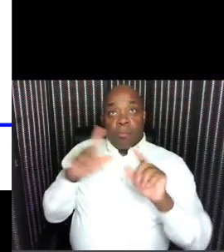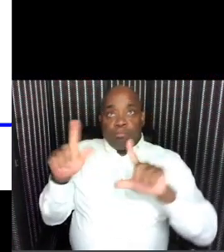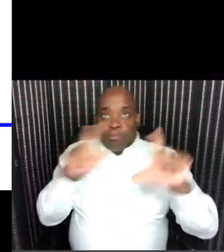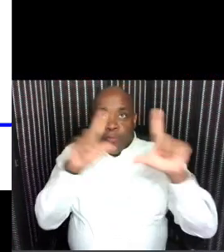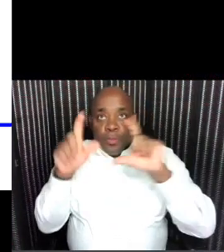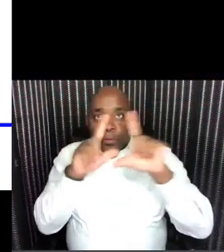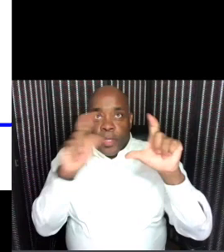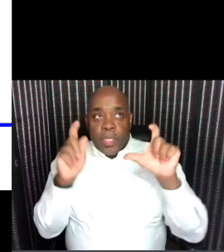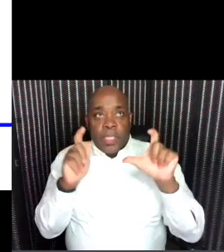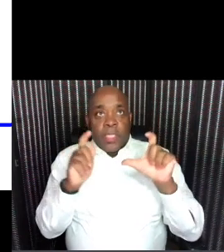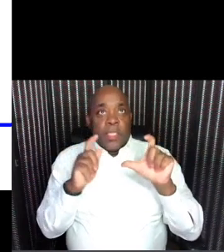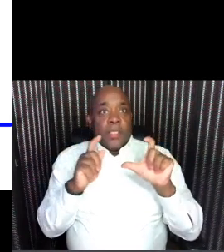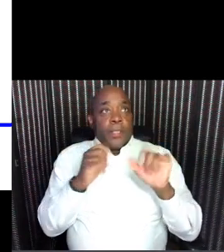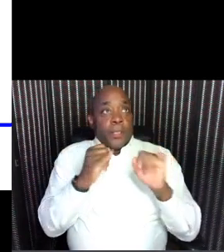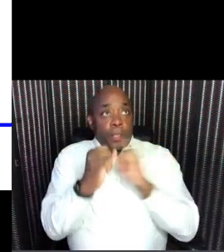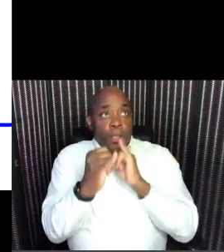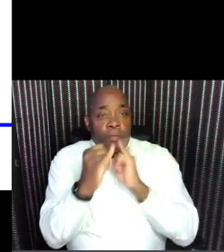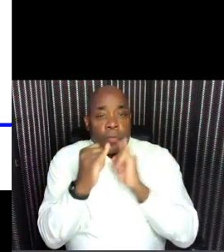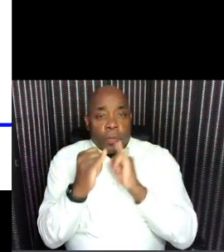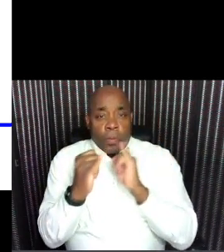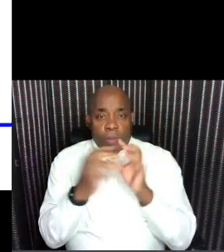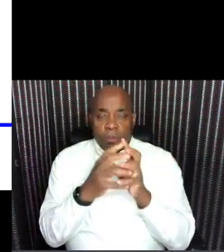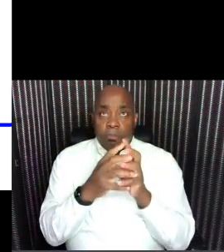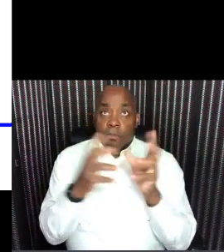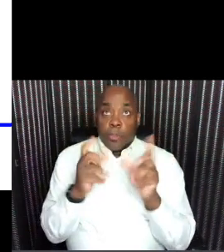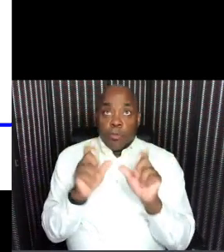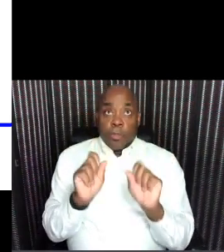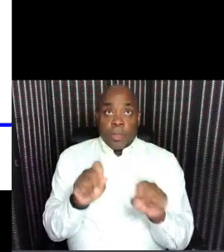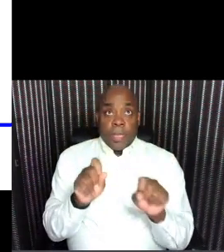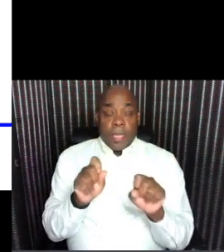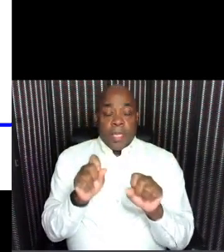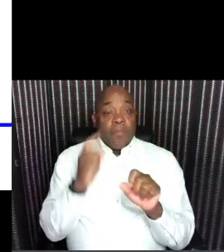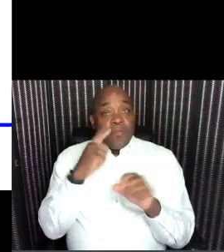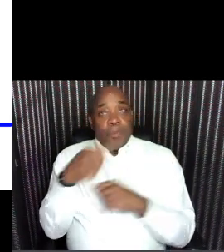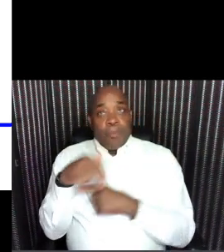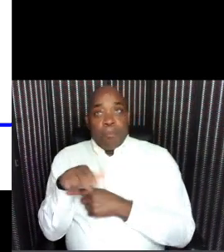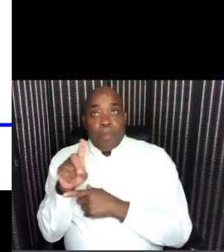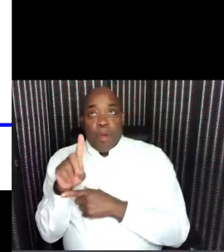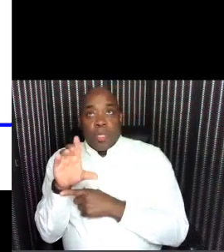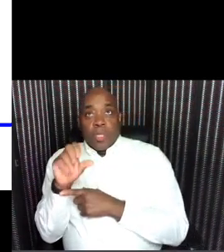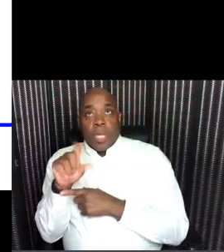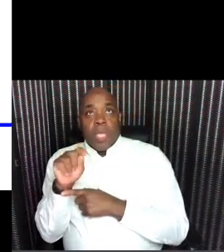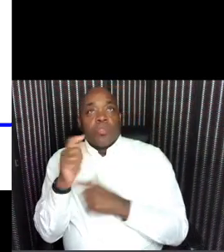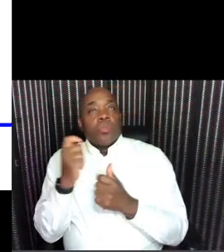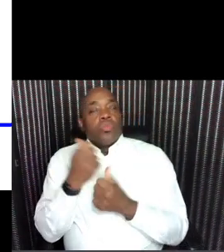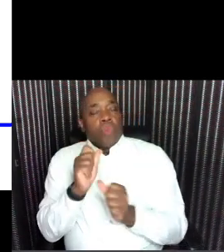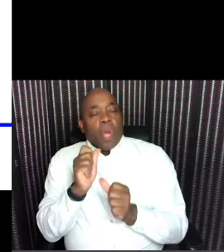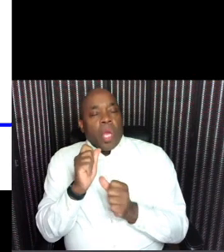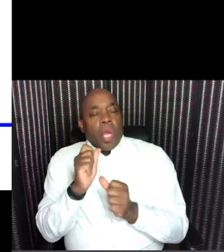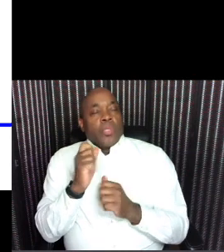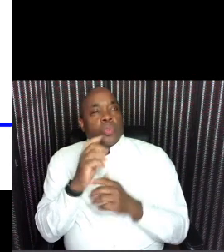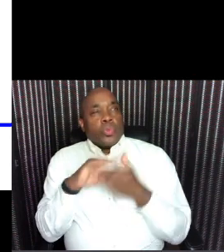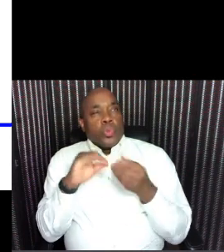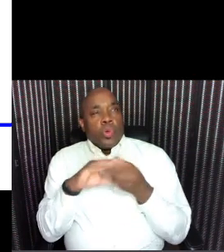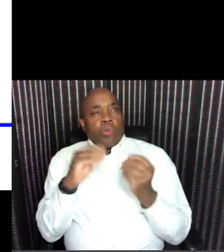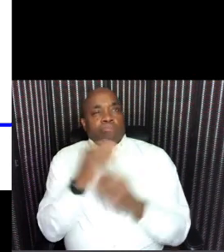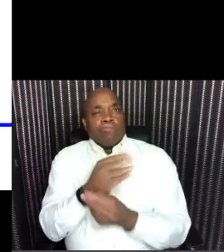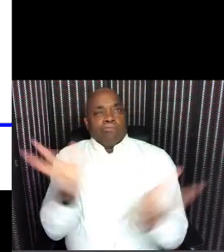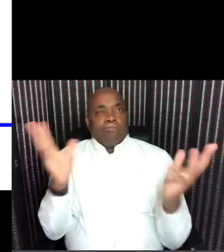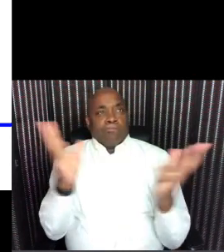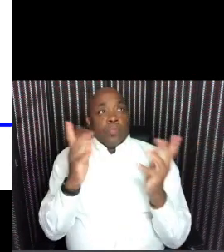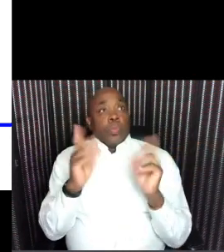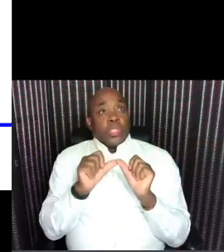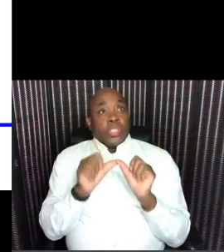doing interviews that were turned into the podcast to try to tell the story of Eatonville. We did that for 5 years, starting